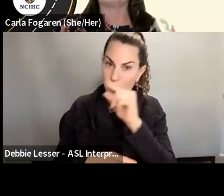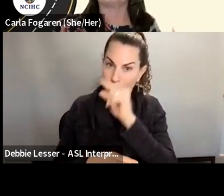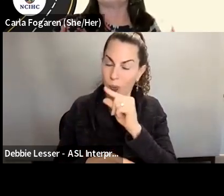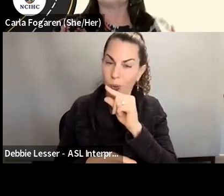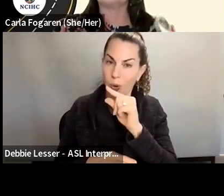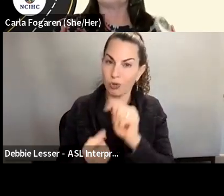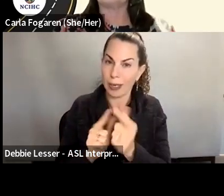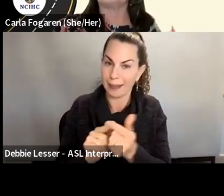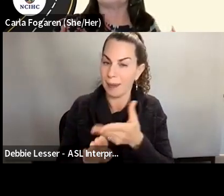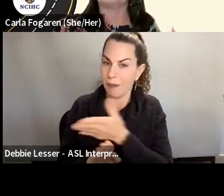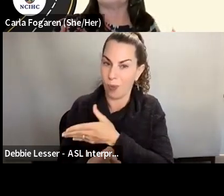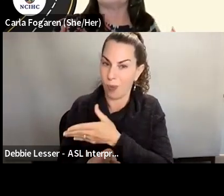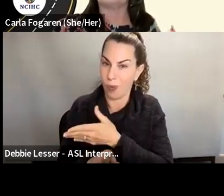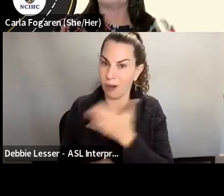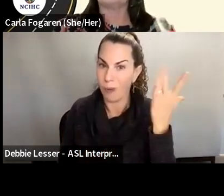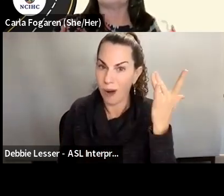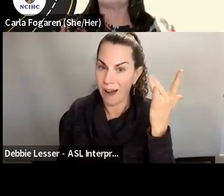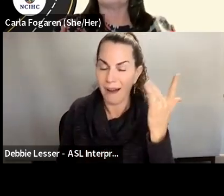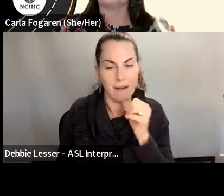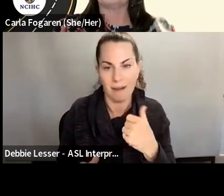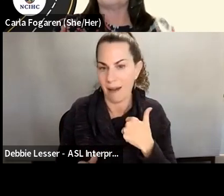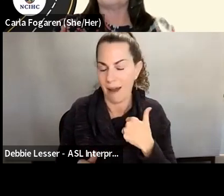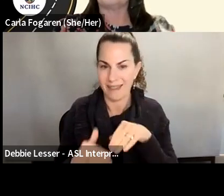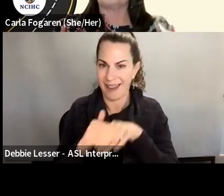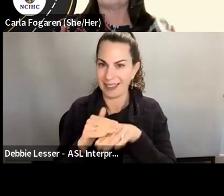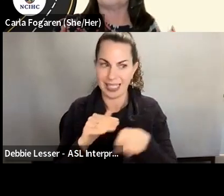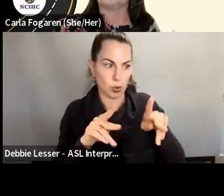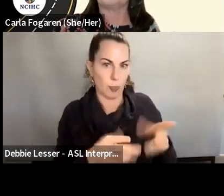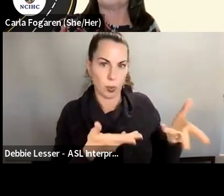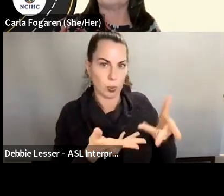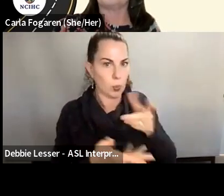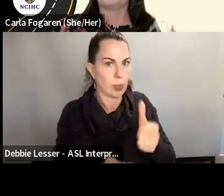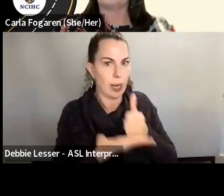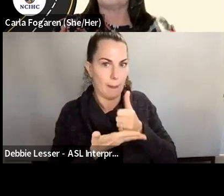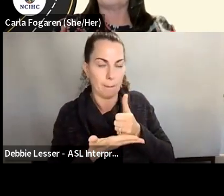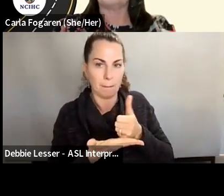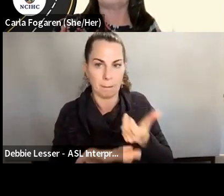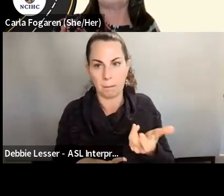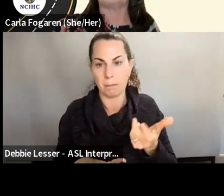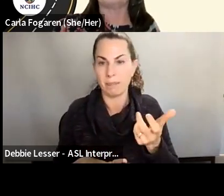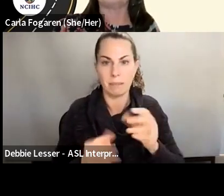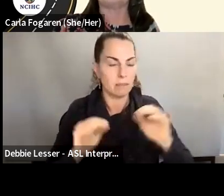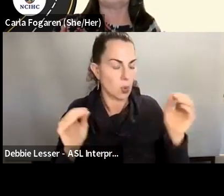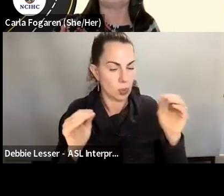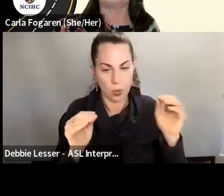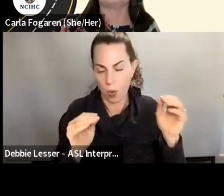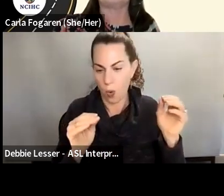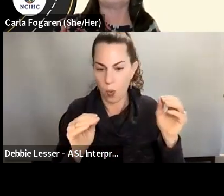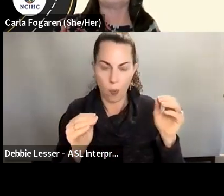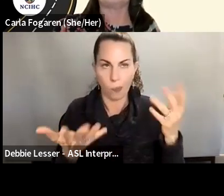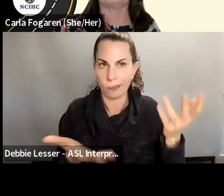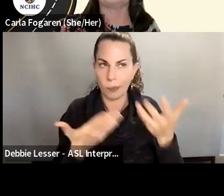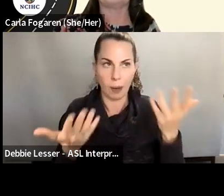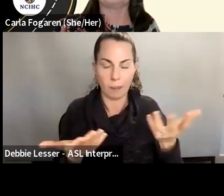The reasons why: I didn't have access to the person that could help me translate or interpret for me. There was not, it